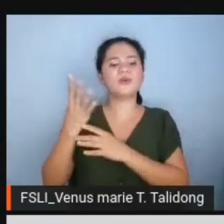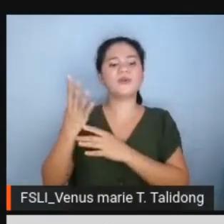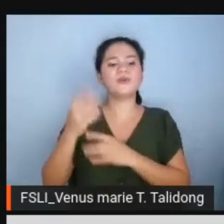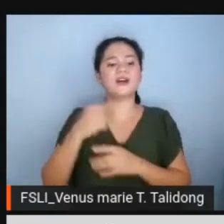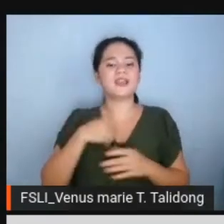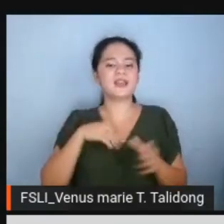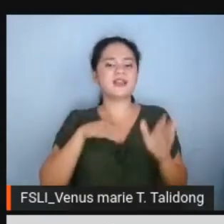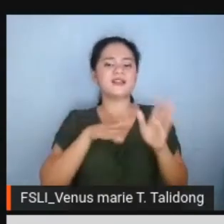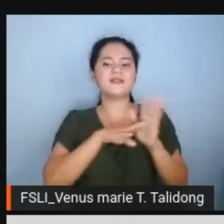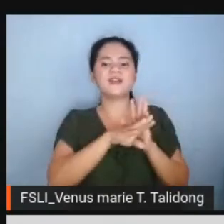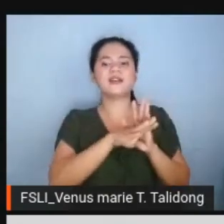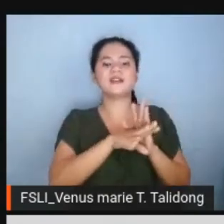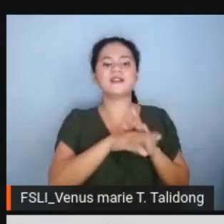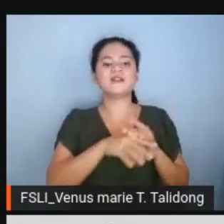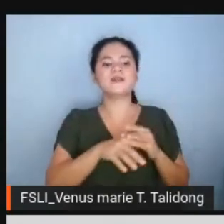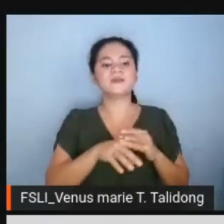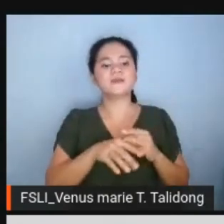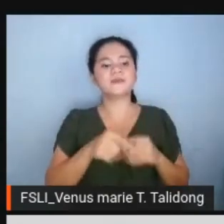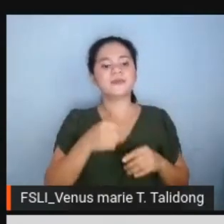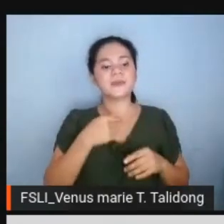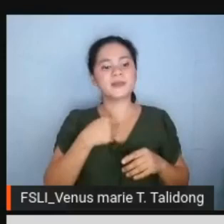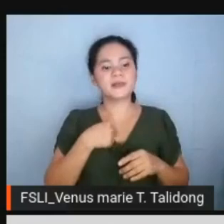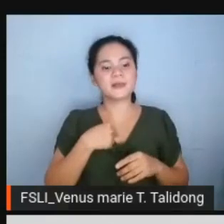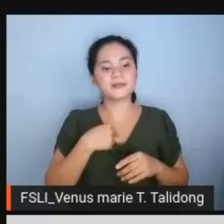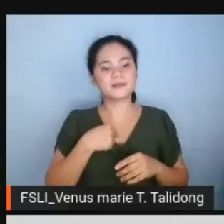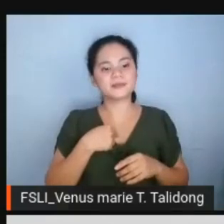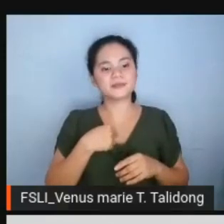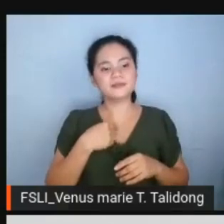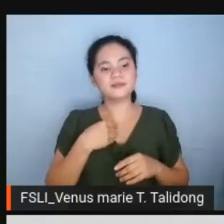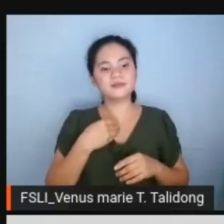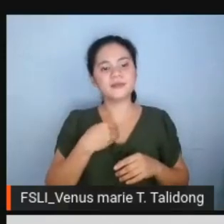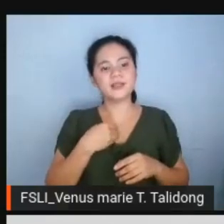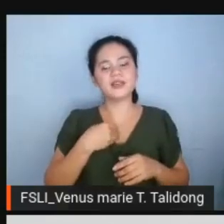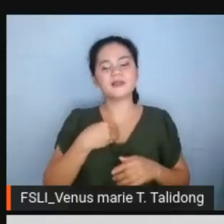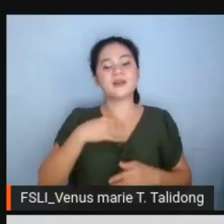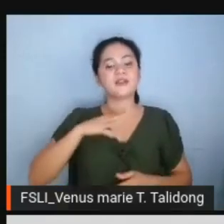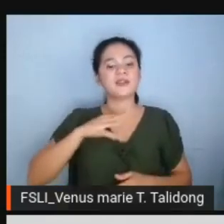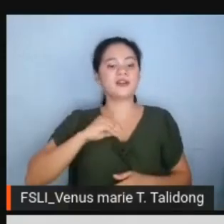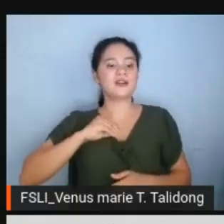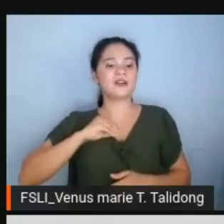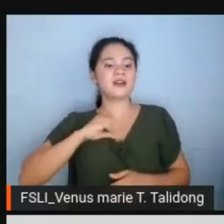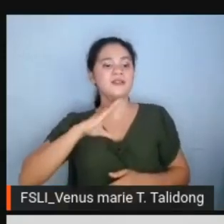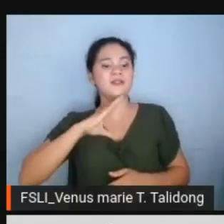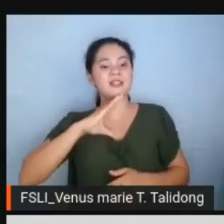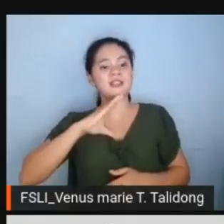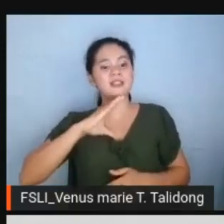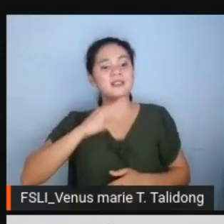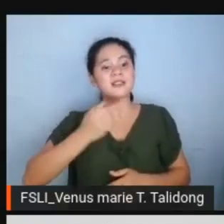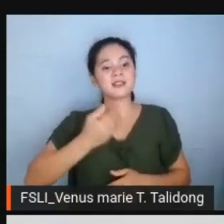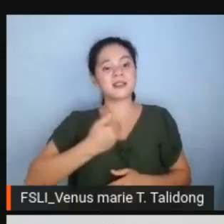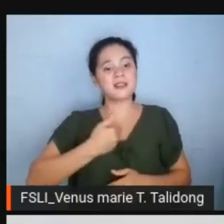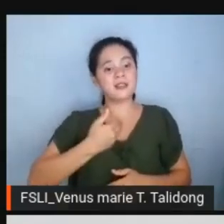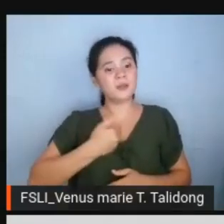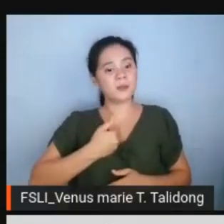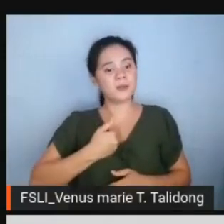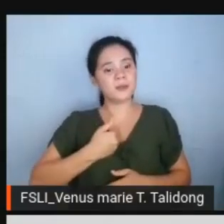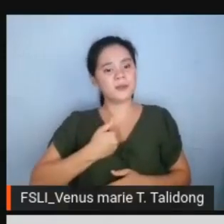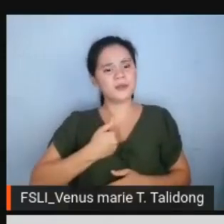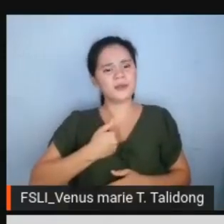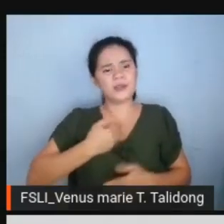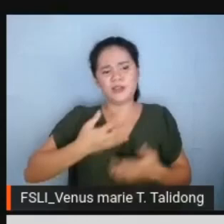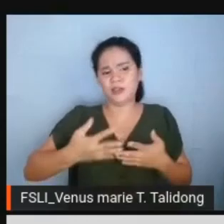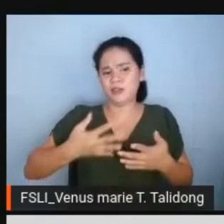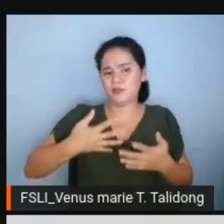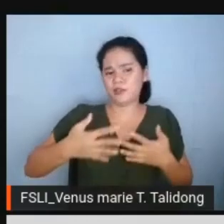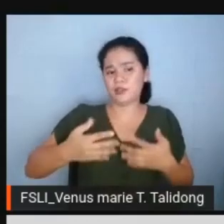ng parang siyang, shall we say, confidence sa aking sarili kahit na ganito